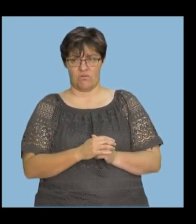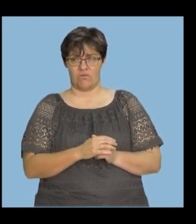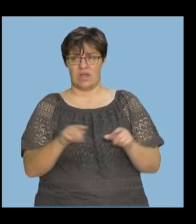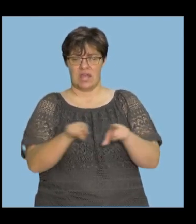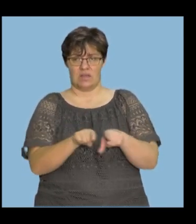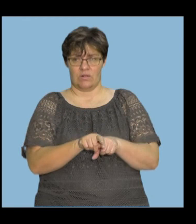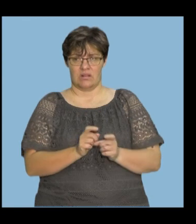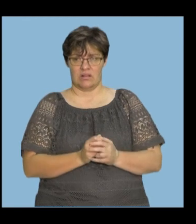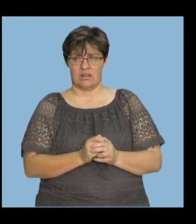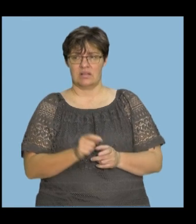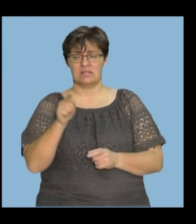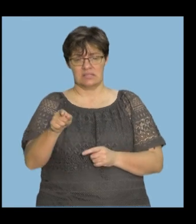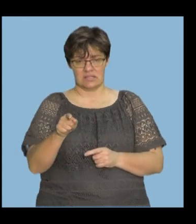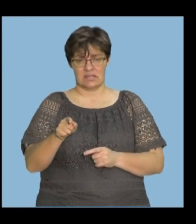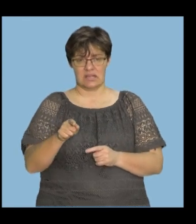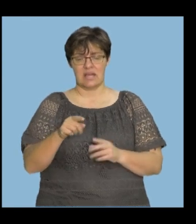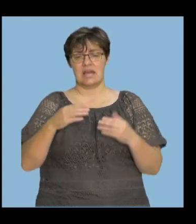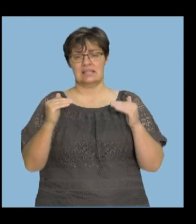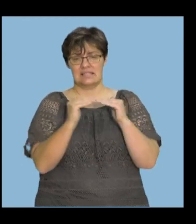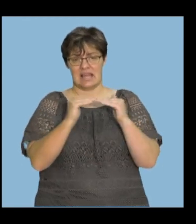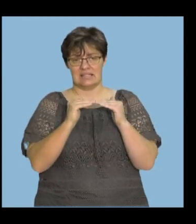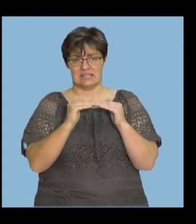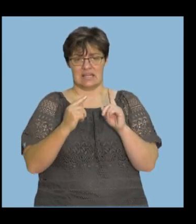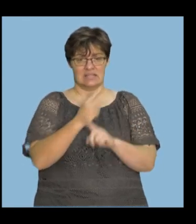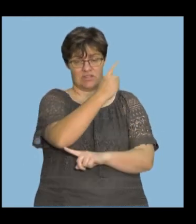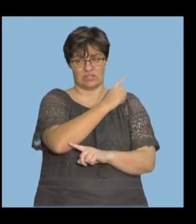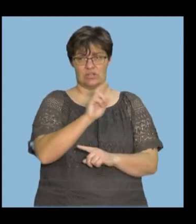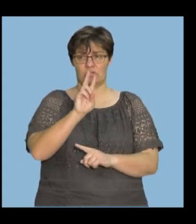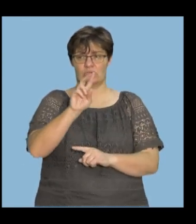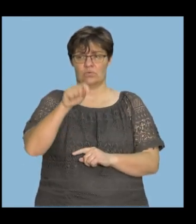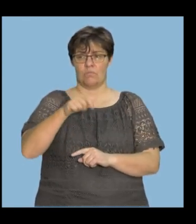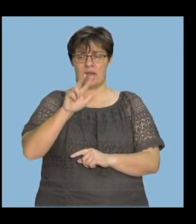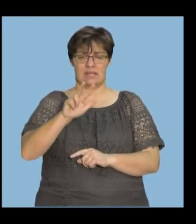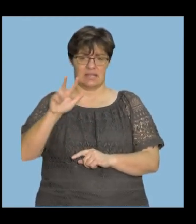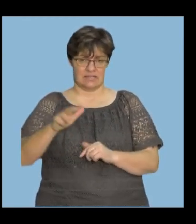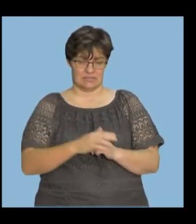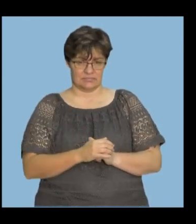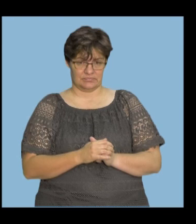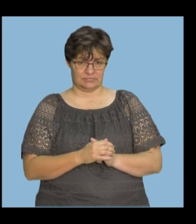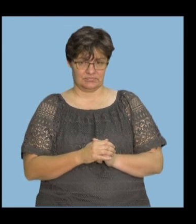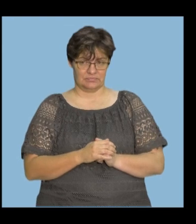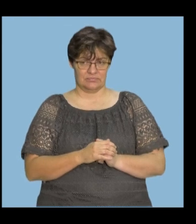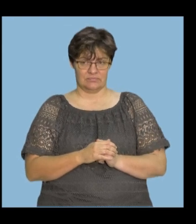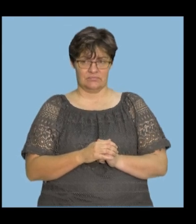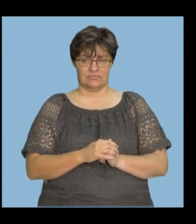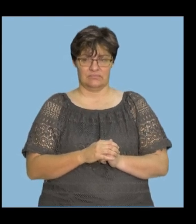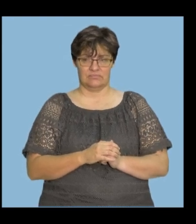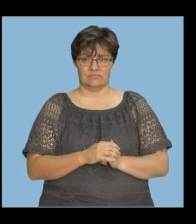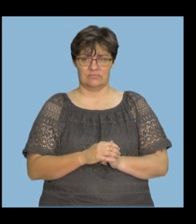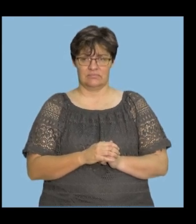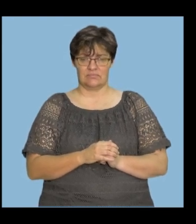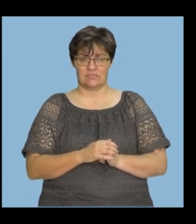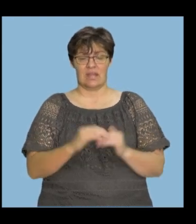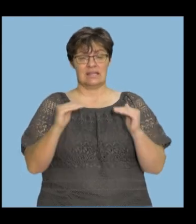equal. That is our standard deviation. That's how we calculate the standard deviation. Now let's see. So the